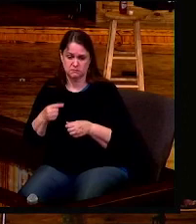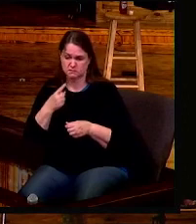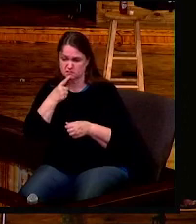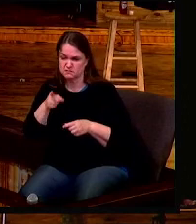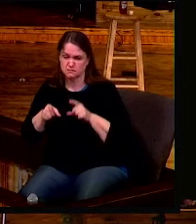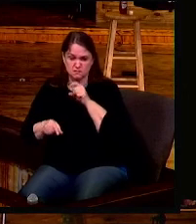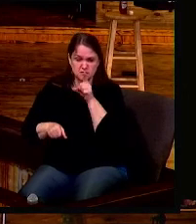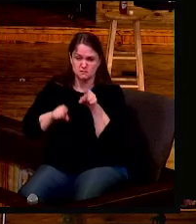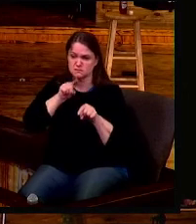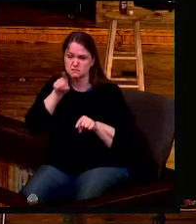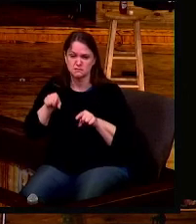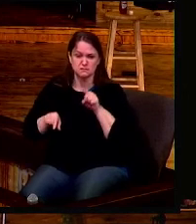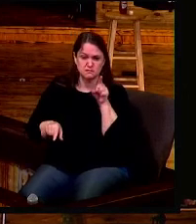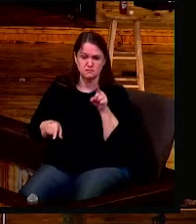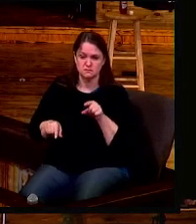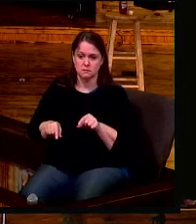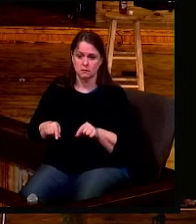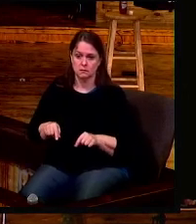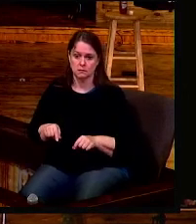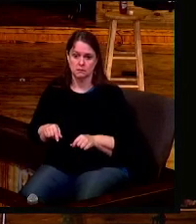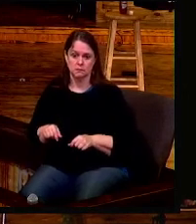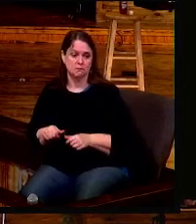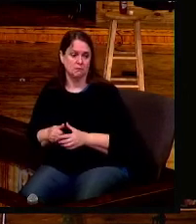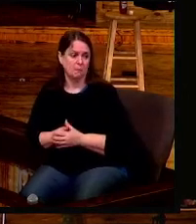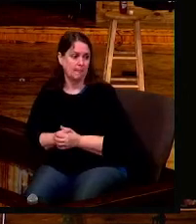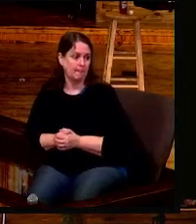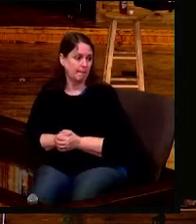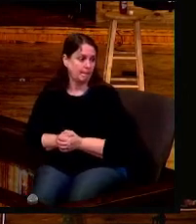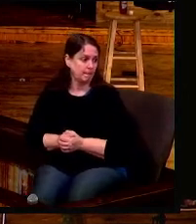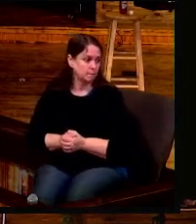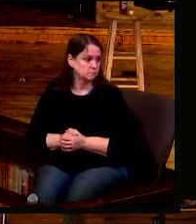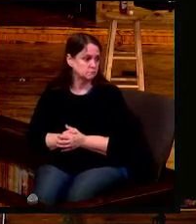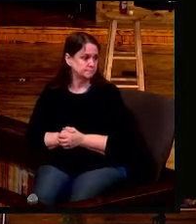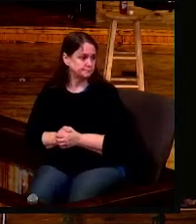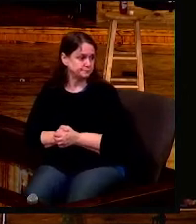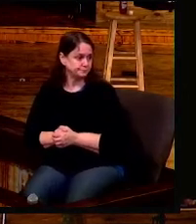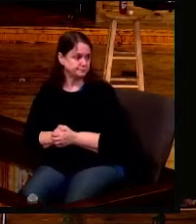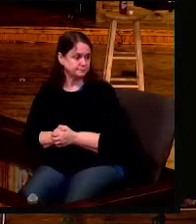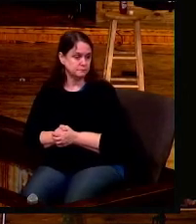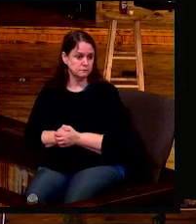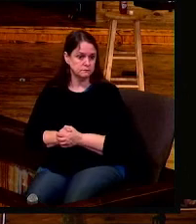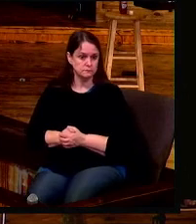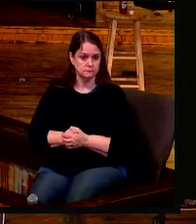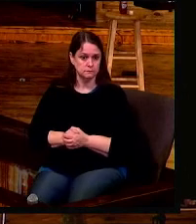I'm guessing some of you have done that before by the laughter that took place.